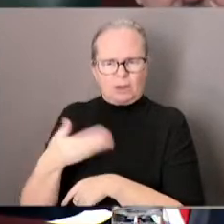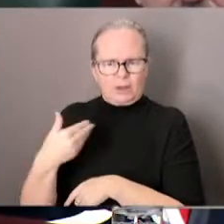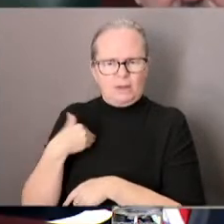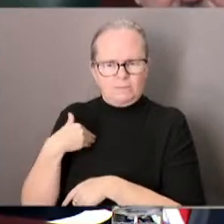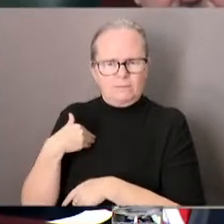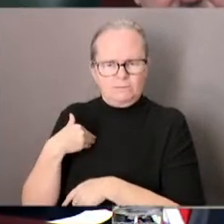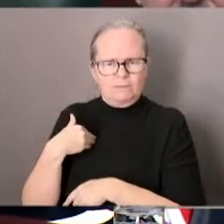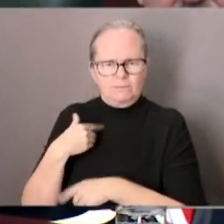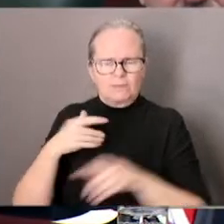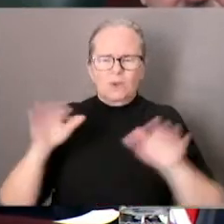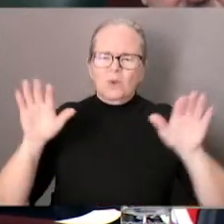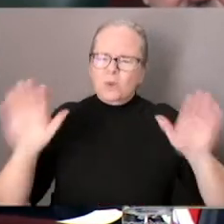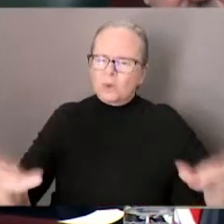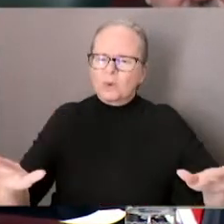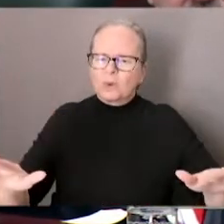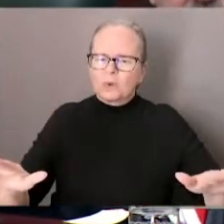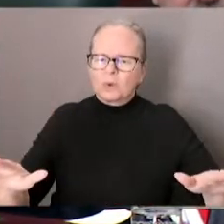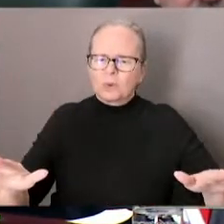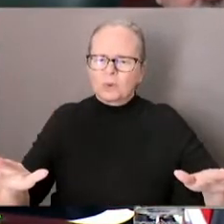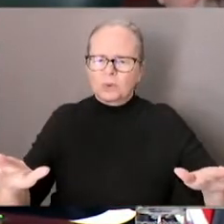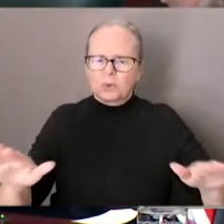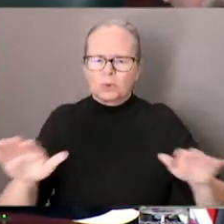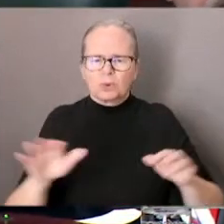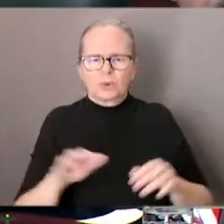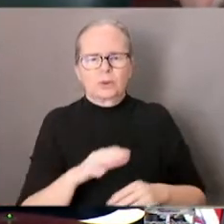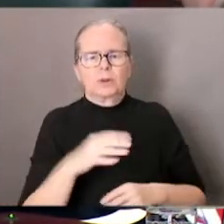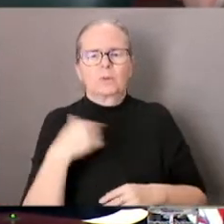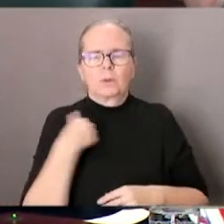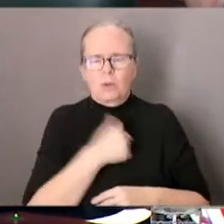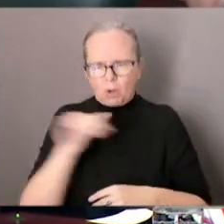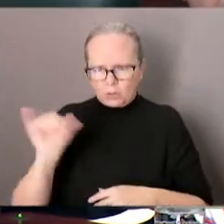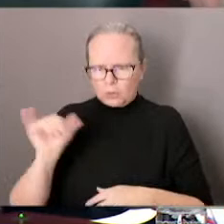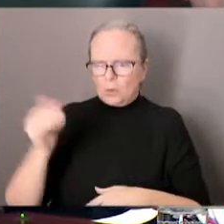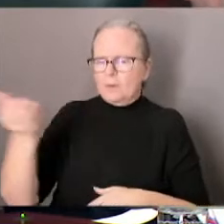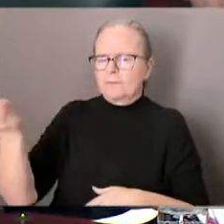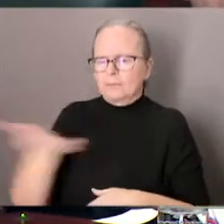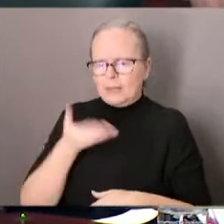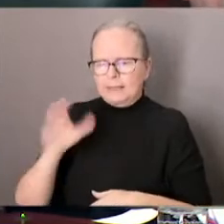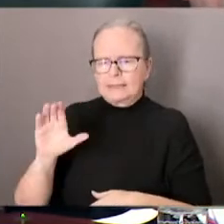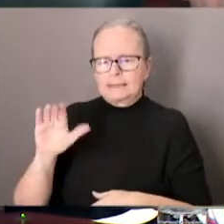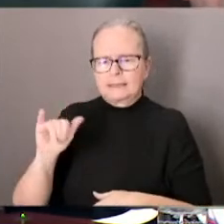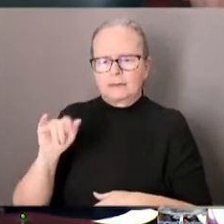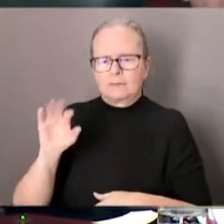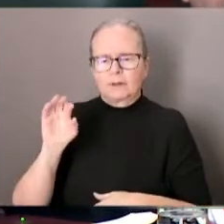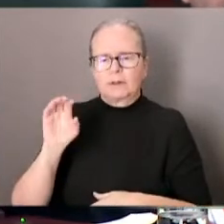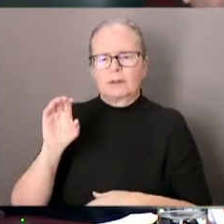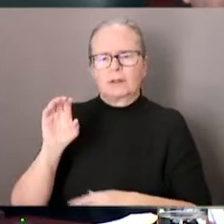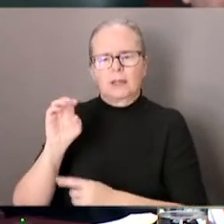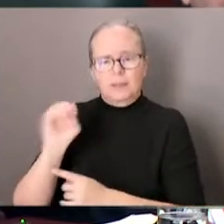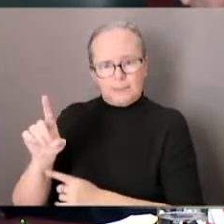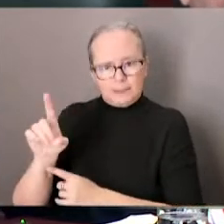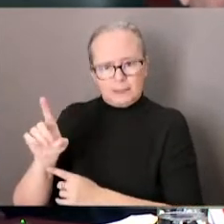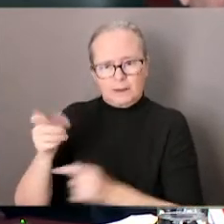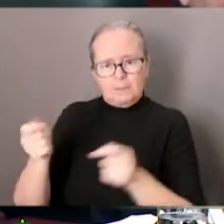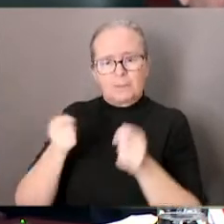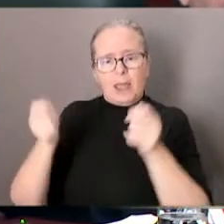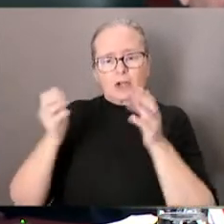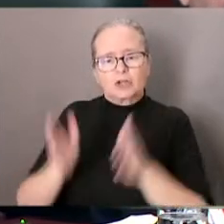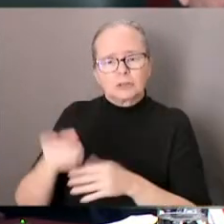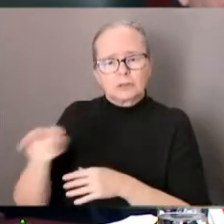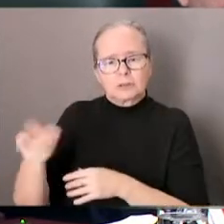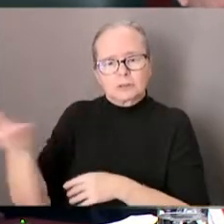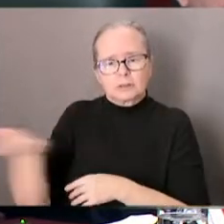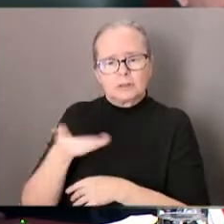also invited the city manager as well as the Edmonton fire chief and we hope that they will be allowed to come I would ask that that